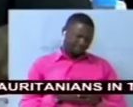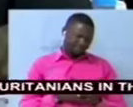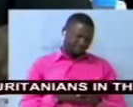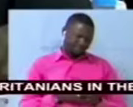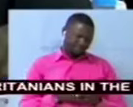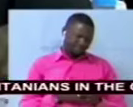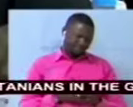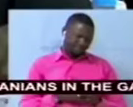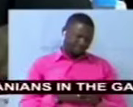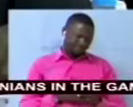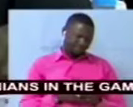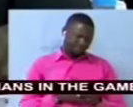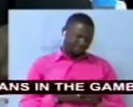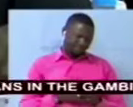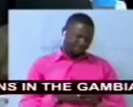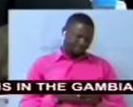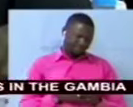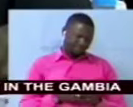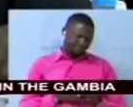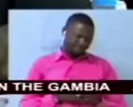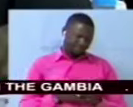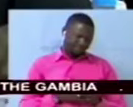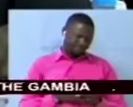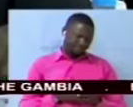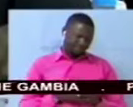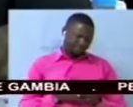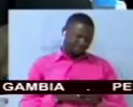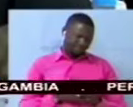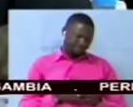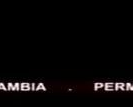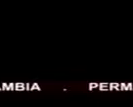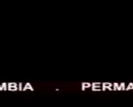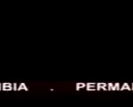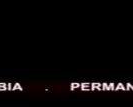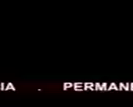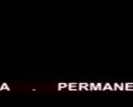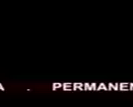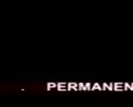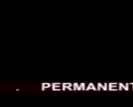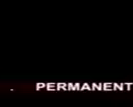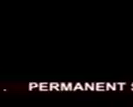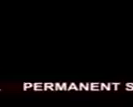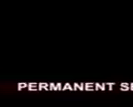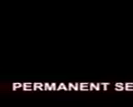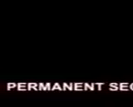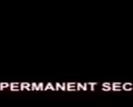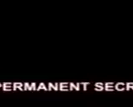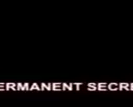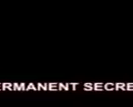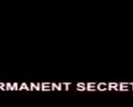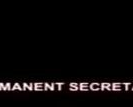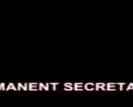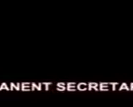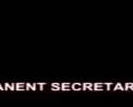human rights of these detainees. The TRRC